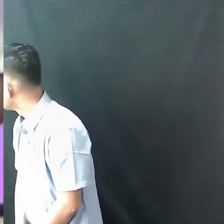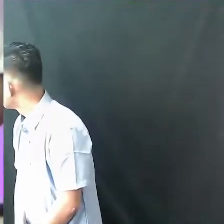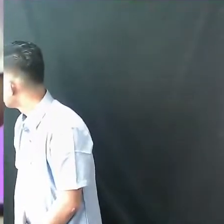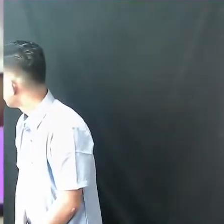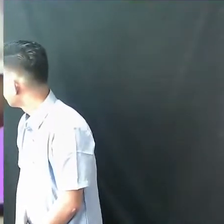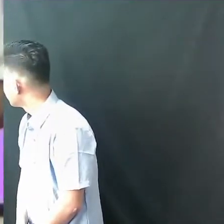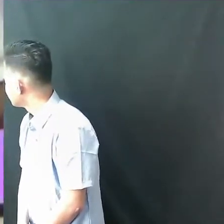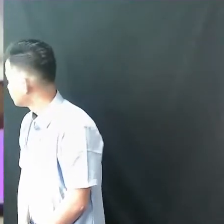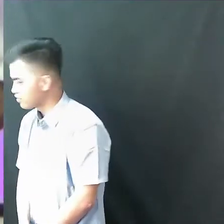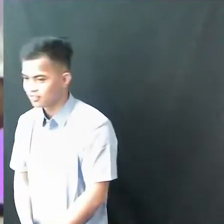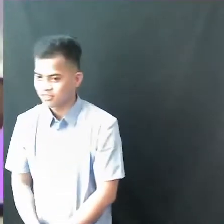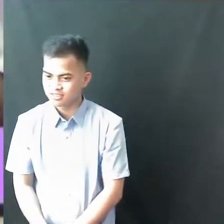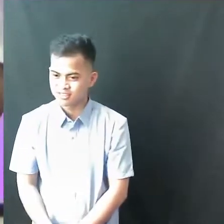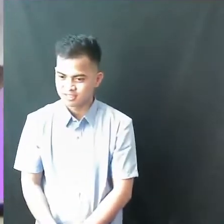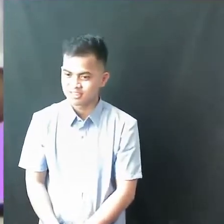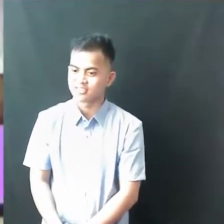Verse